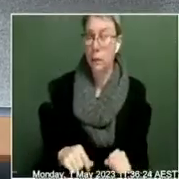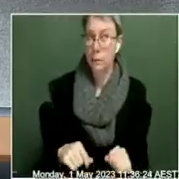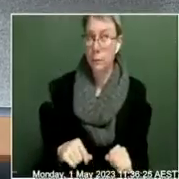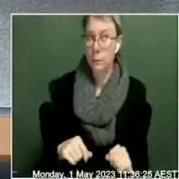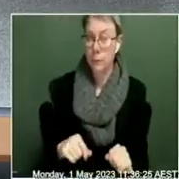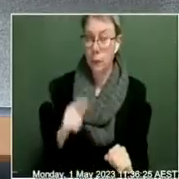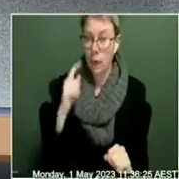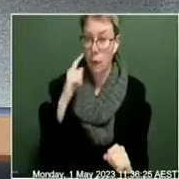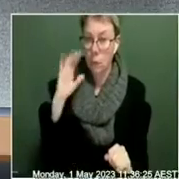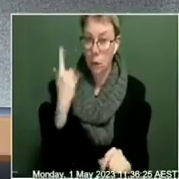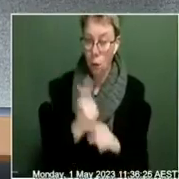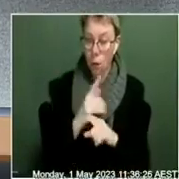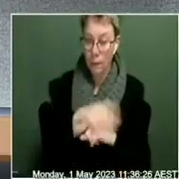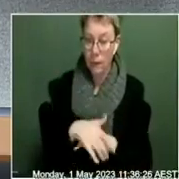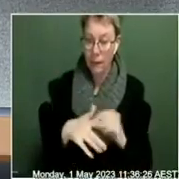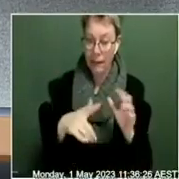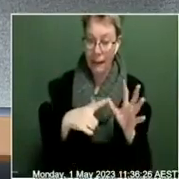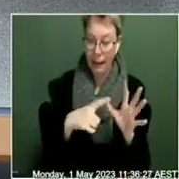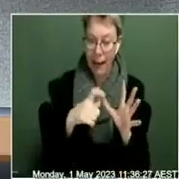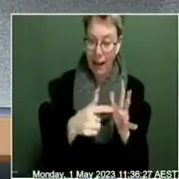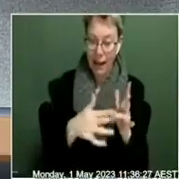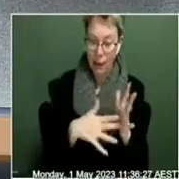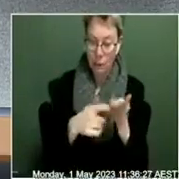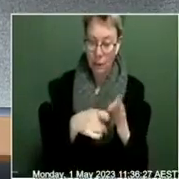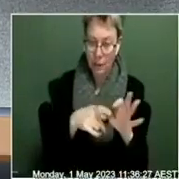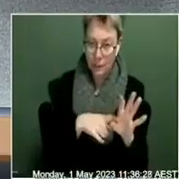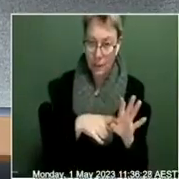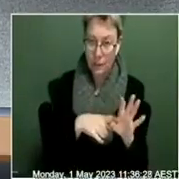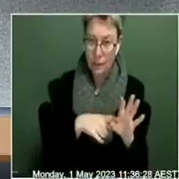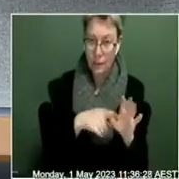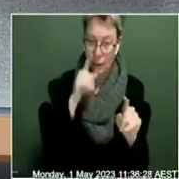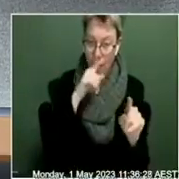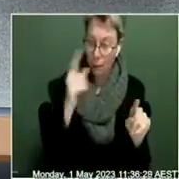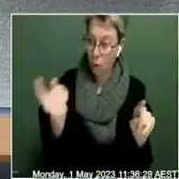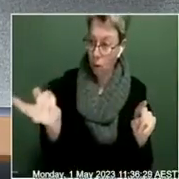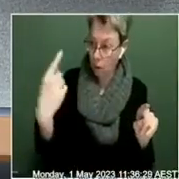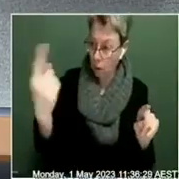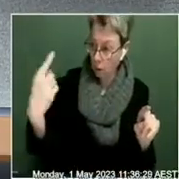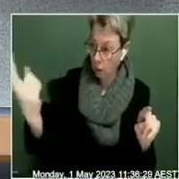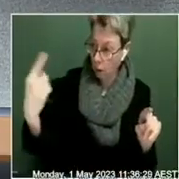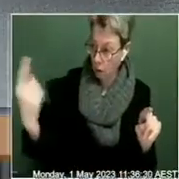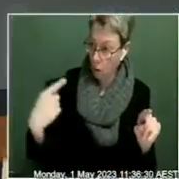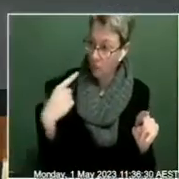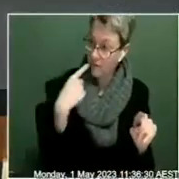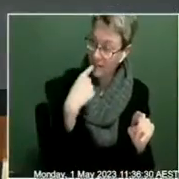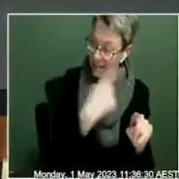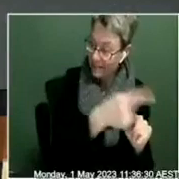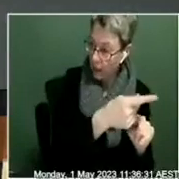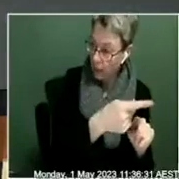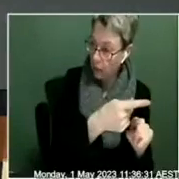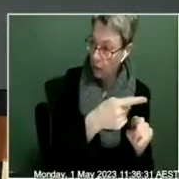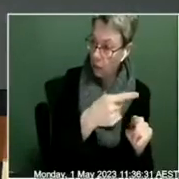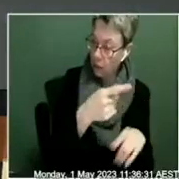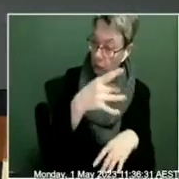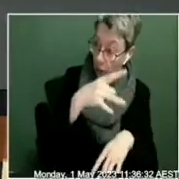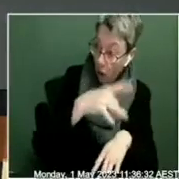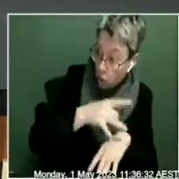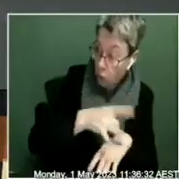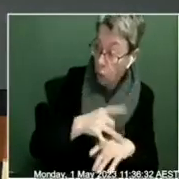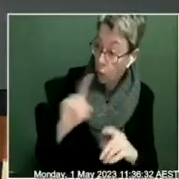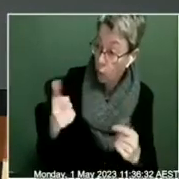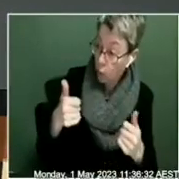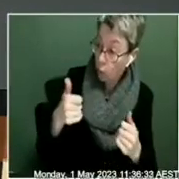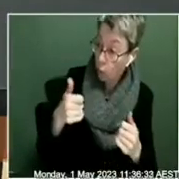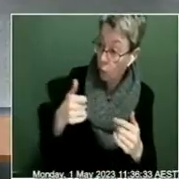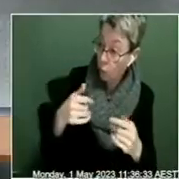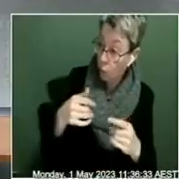terms of that authority, I appreciate the point that you're making. You accept the point. Appreciate and accept Sorry, the two different things. I accept